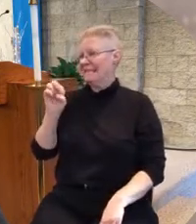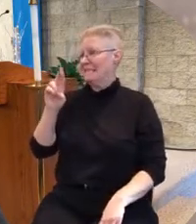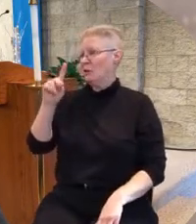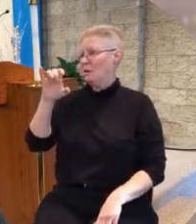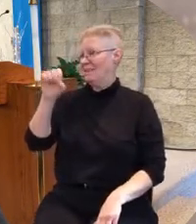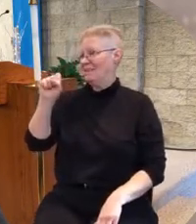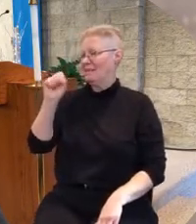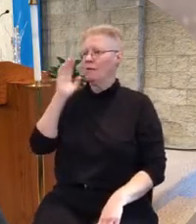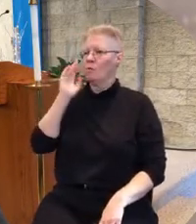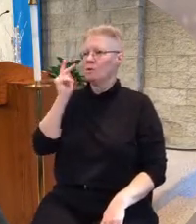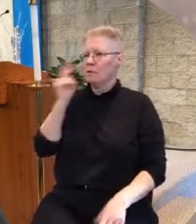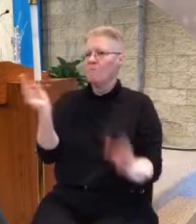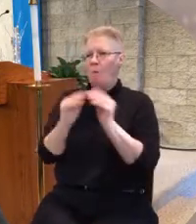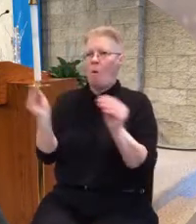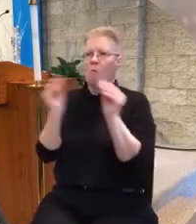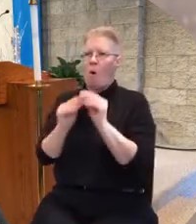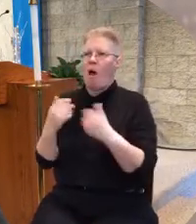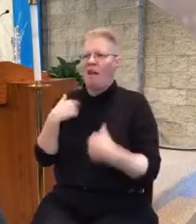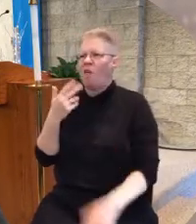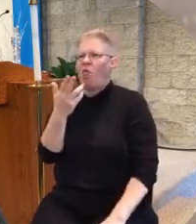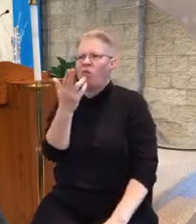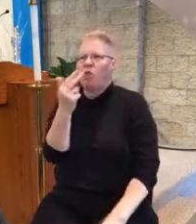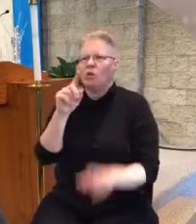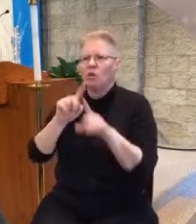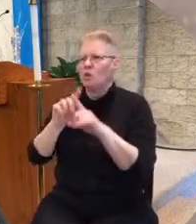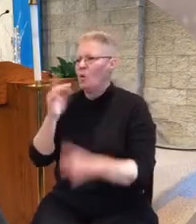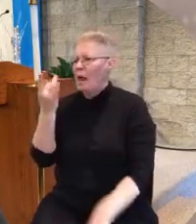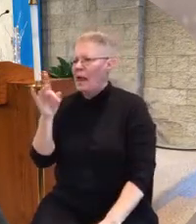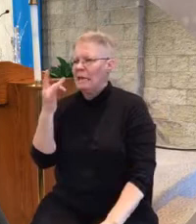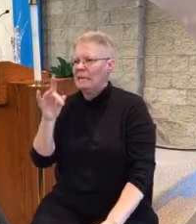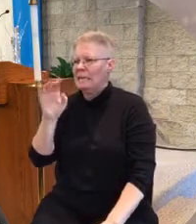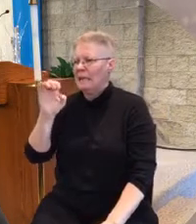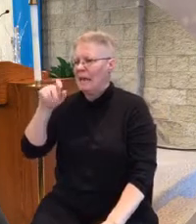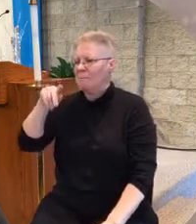And we all know that there's 13 to 18 episodes in a series.